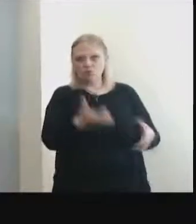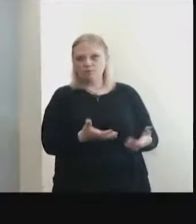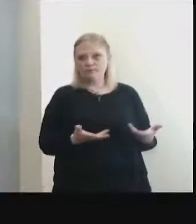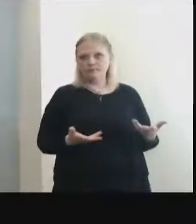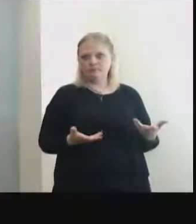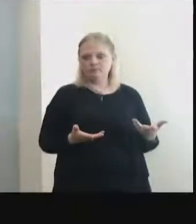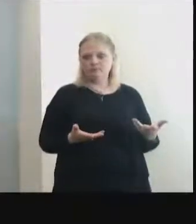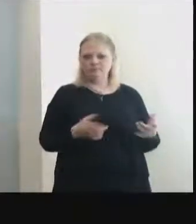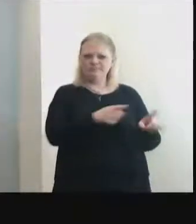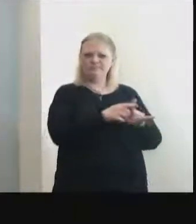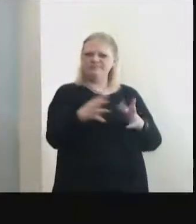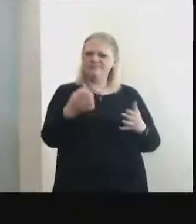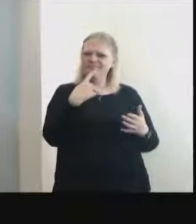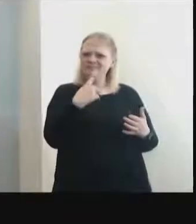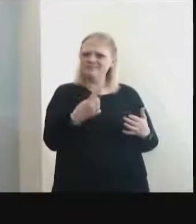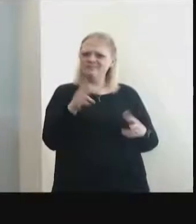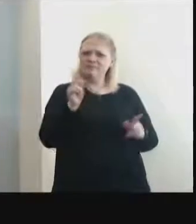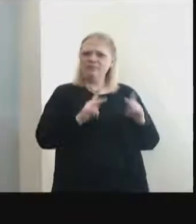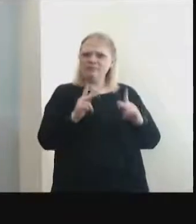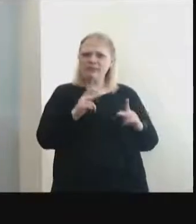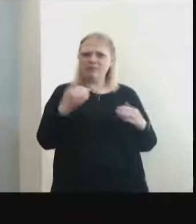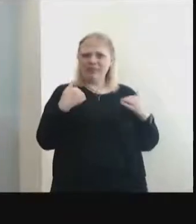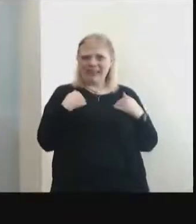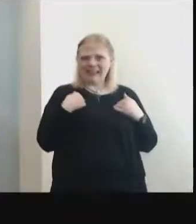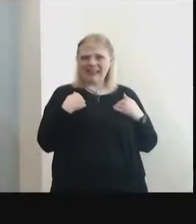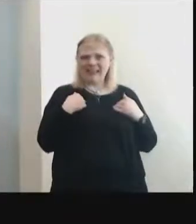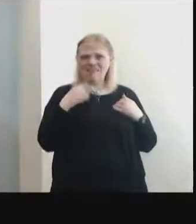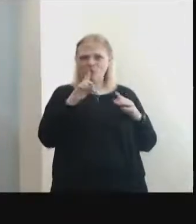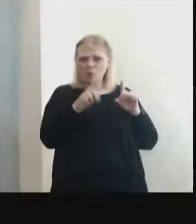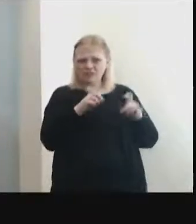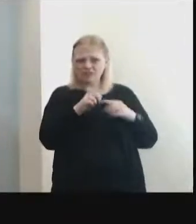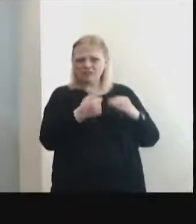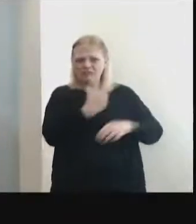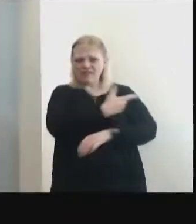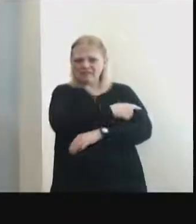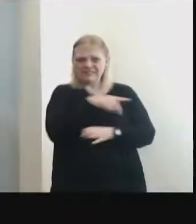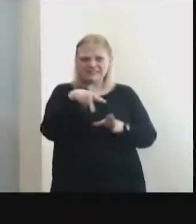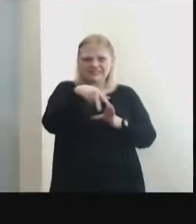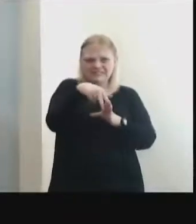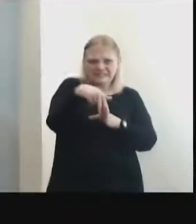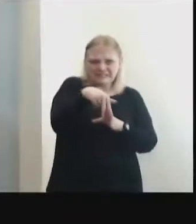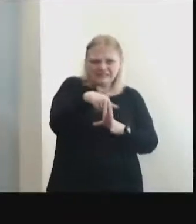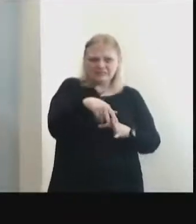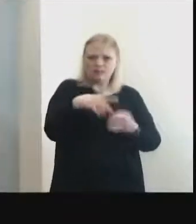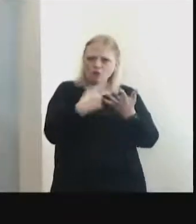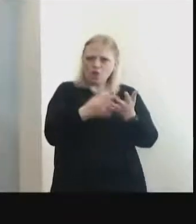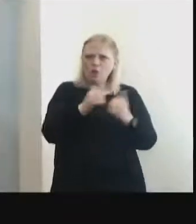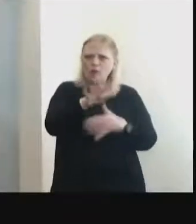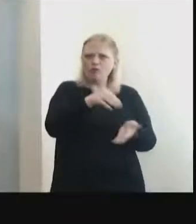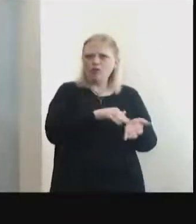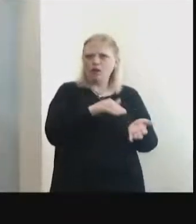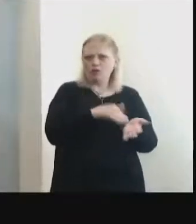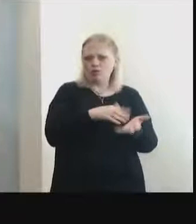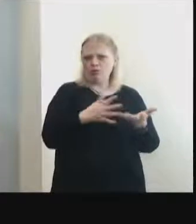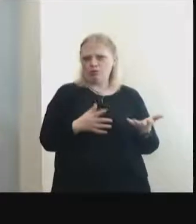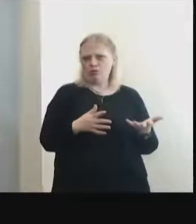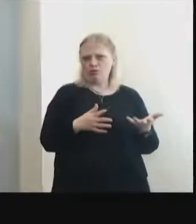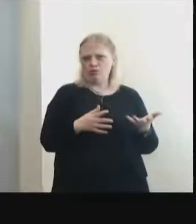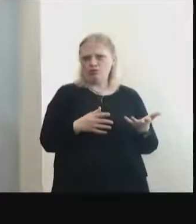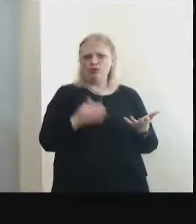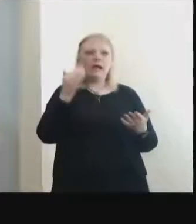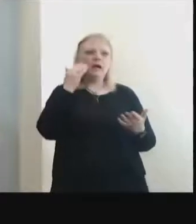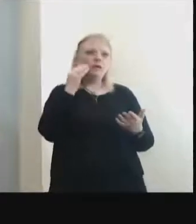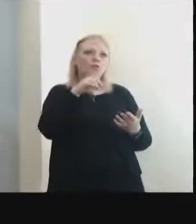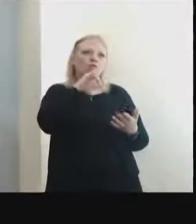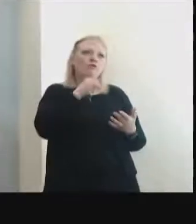And I just also want to say, if people have questions about the vaccine, if they're on the fence, talk to their healthcare provider. I know these